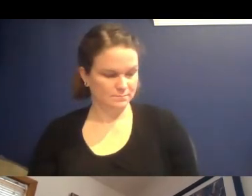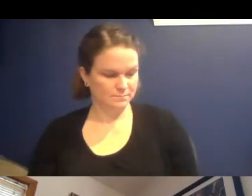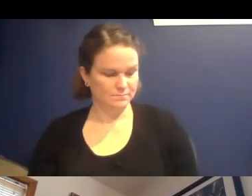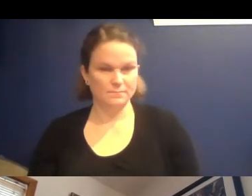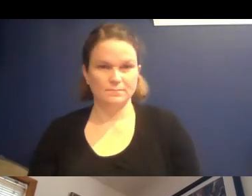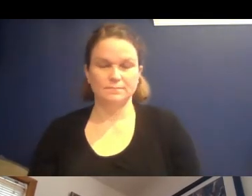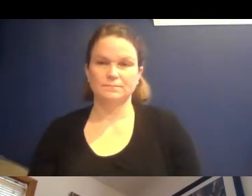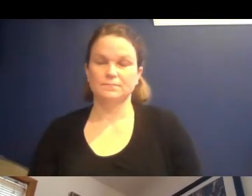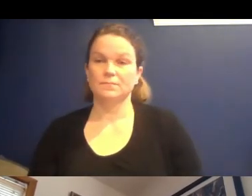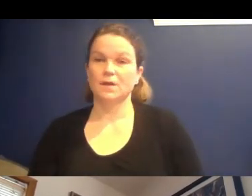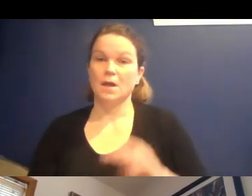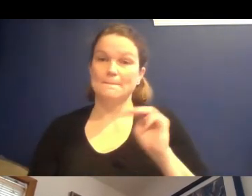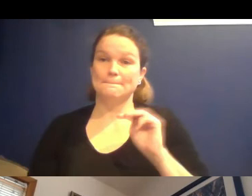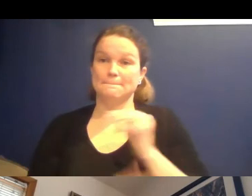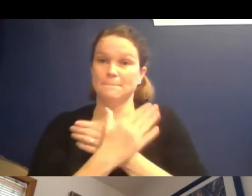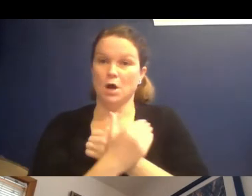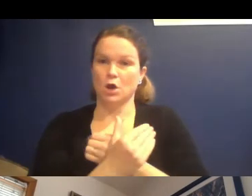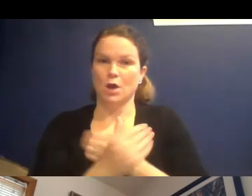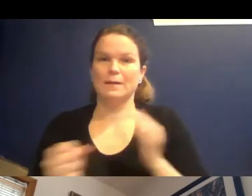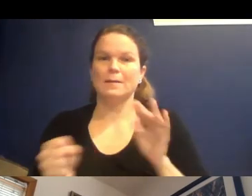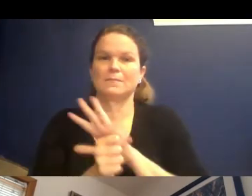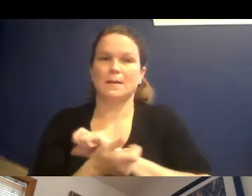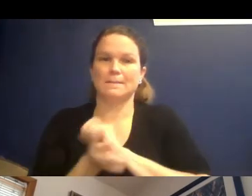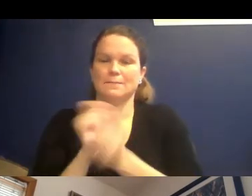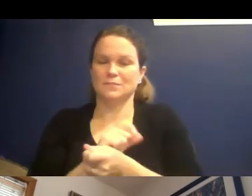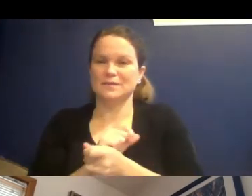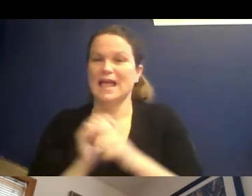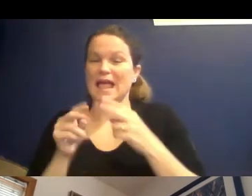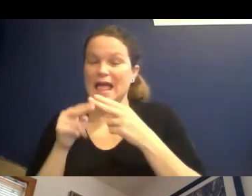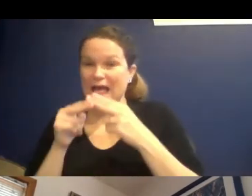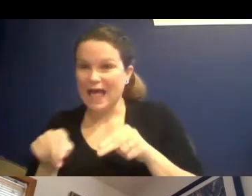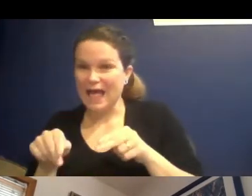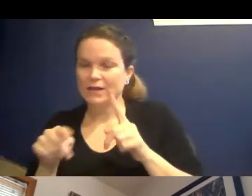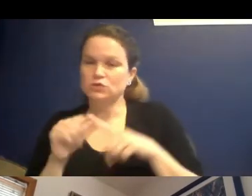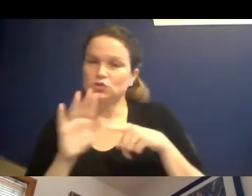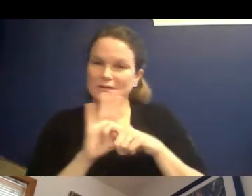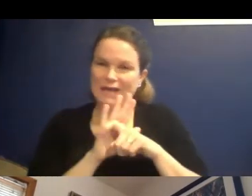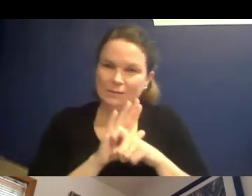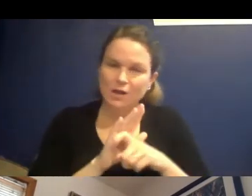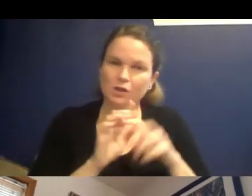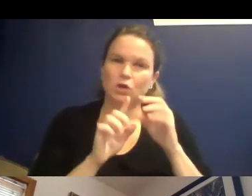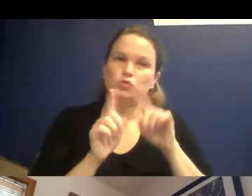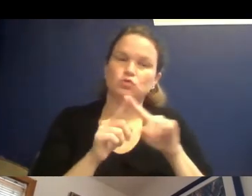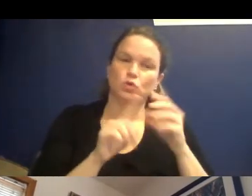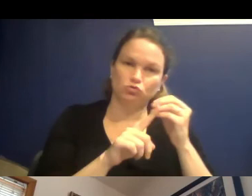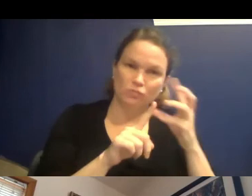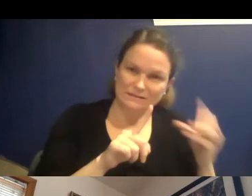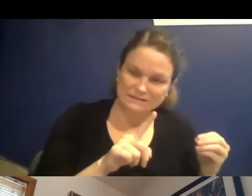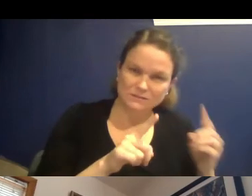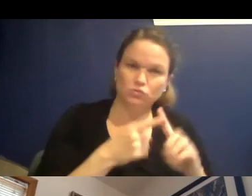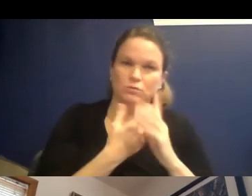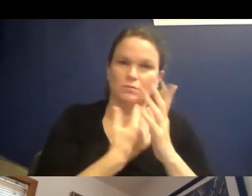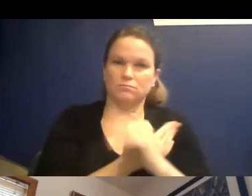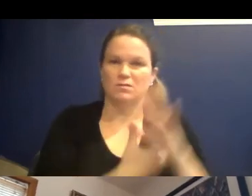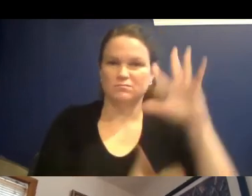A monarch undergoes complete metamorphosis from egg to caterpillar to chrysalis to adult in about 30 to 45